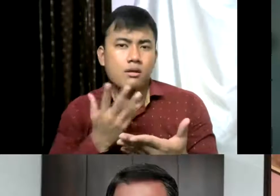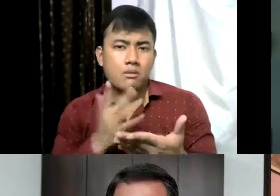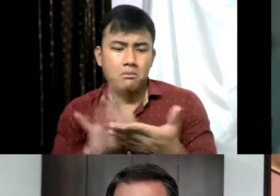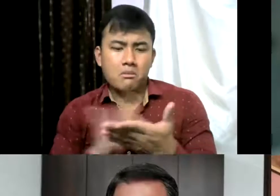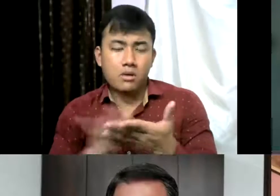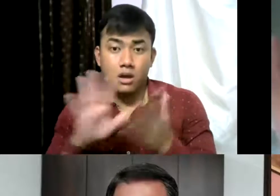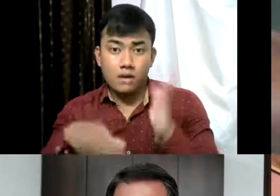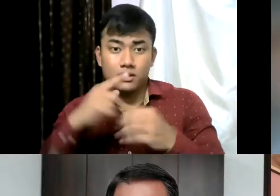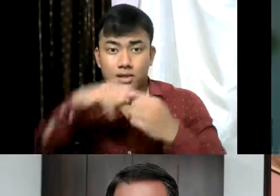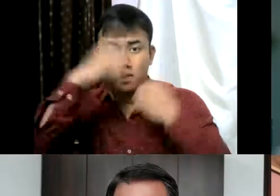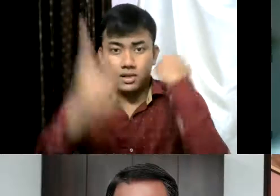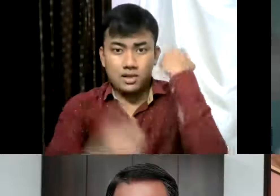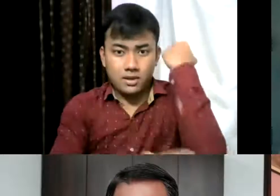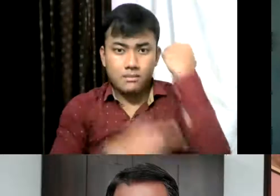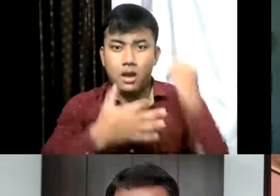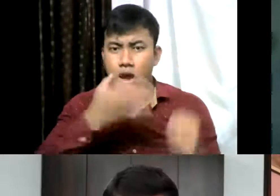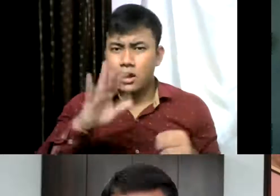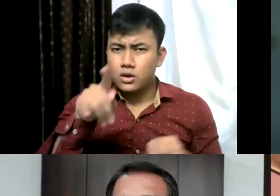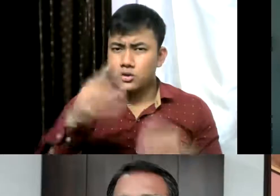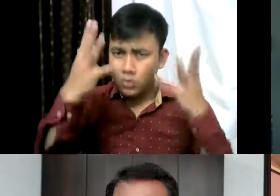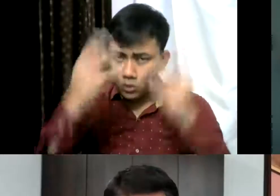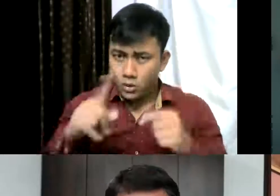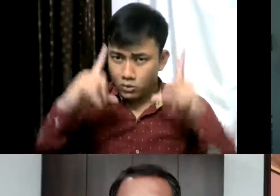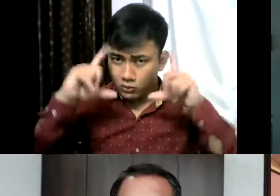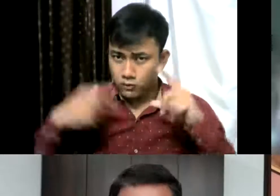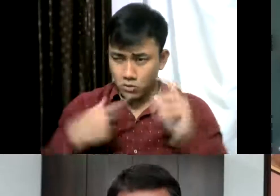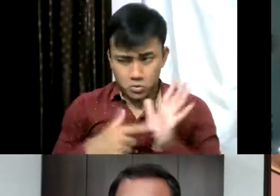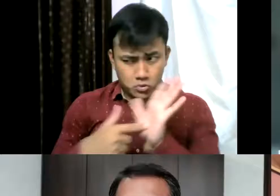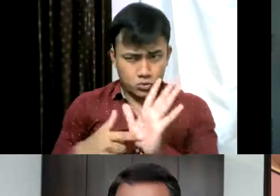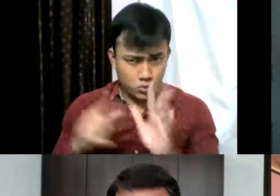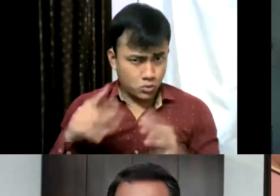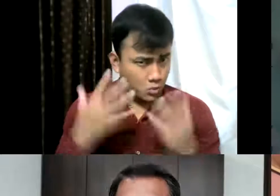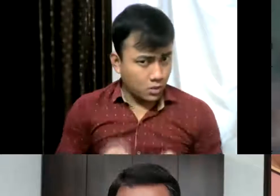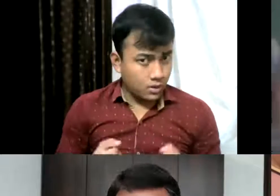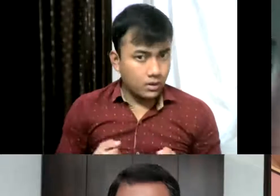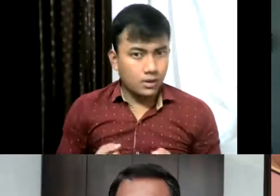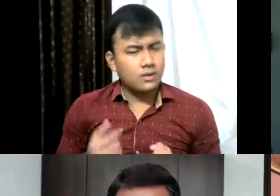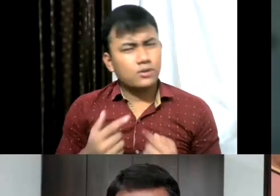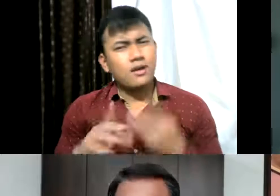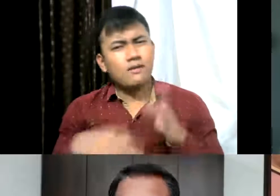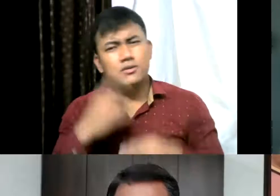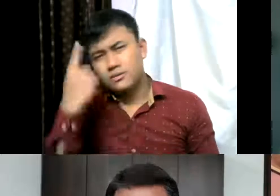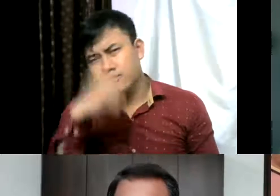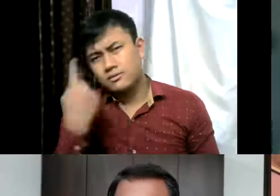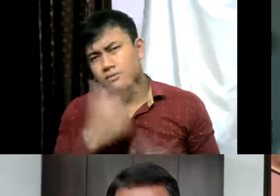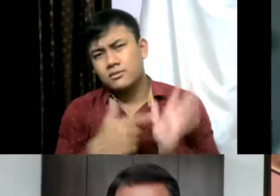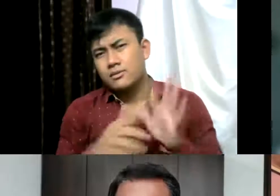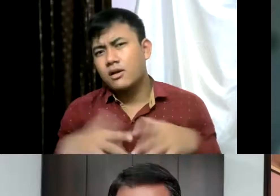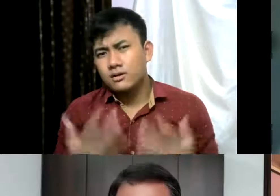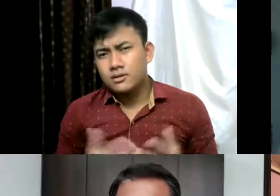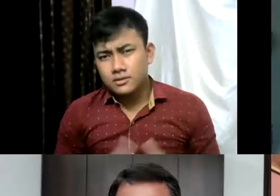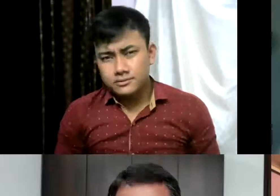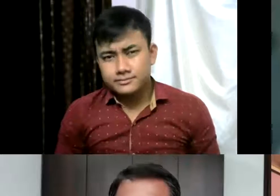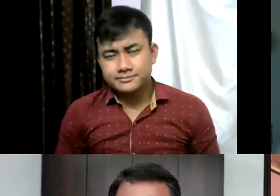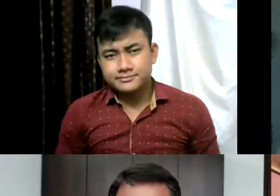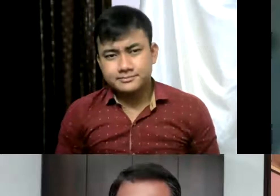at the end, do you want to be shown with the men or do you want to be shown with the women, right? So what is the point of self-identifying? Why are you joking around at the end of the